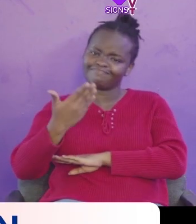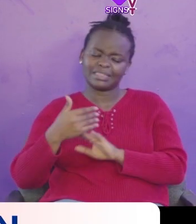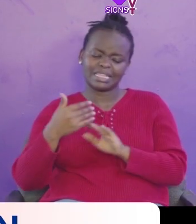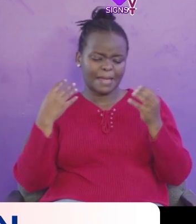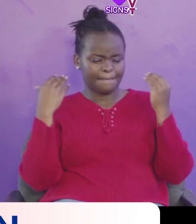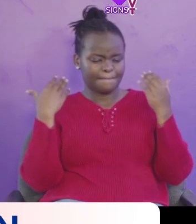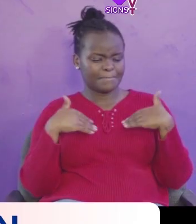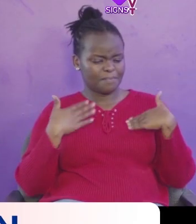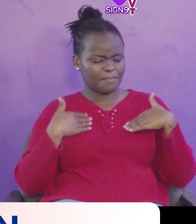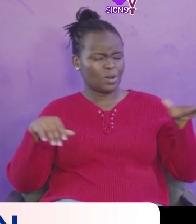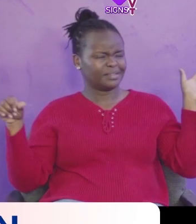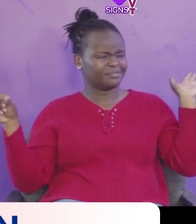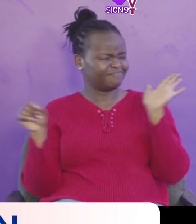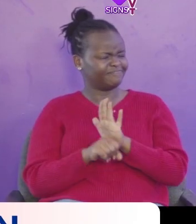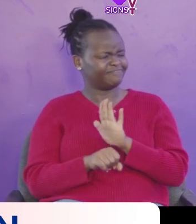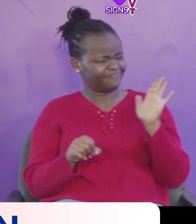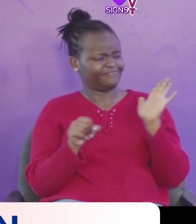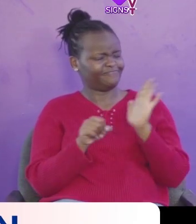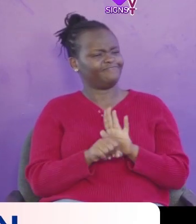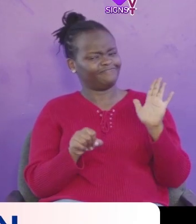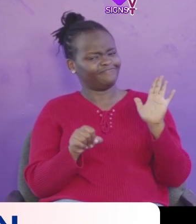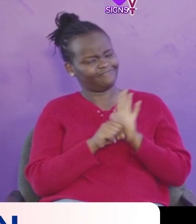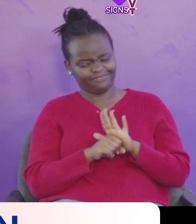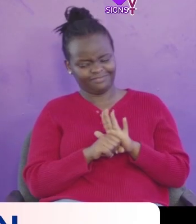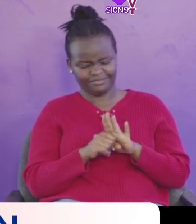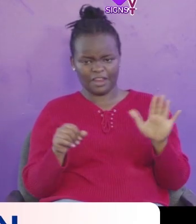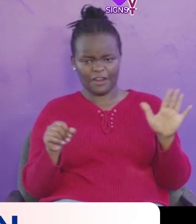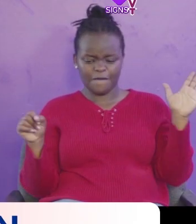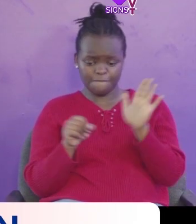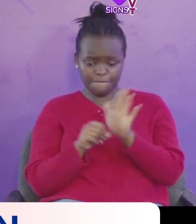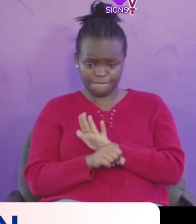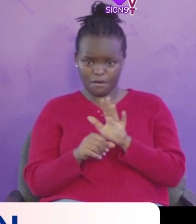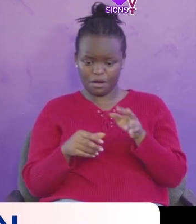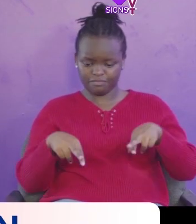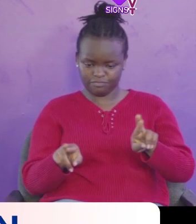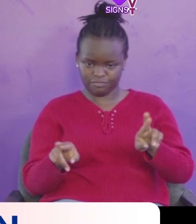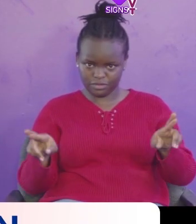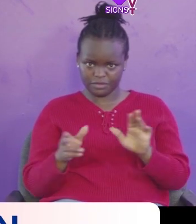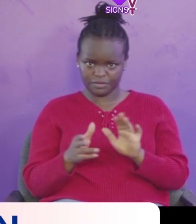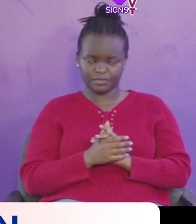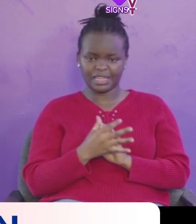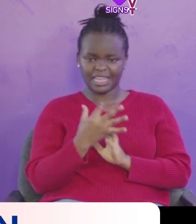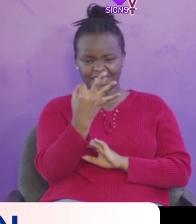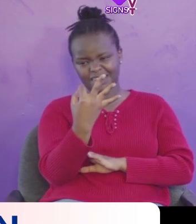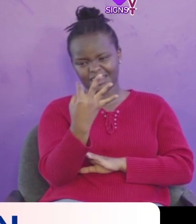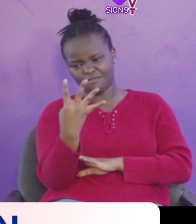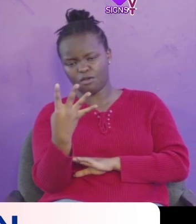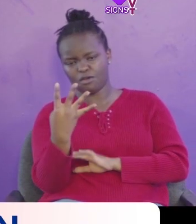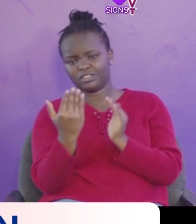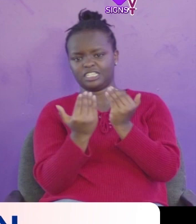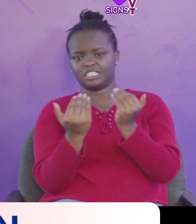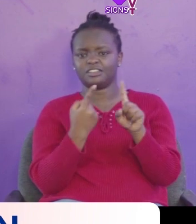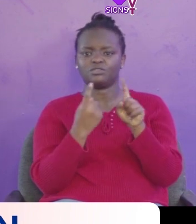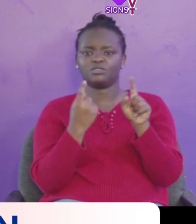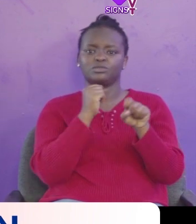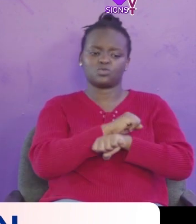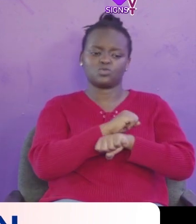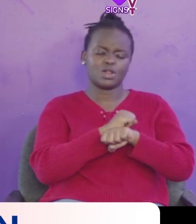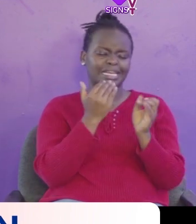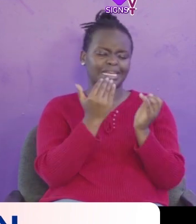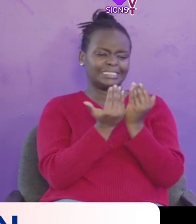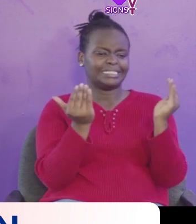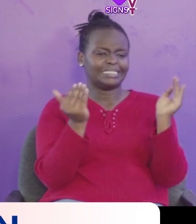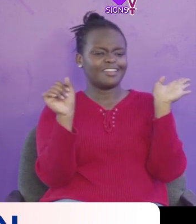wengi. Sasa unaona this time around 3 from 4. Yes. Watoto wanatoka shule. Watoto wamejaa kwa barabara.